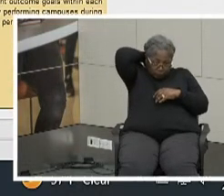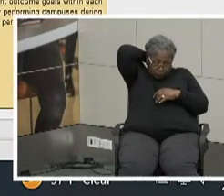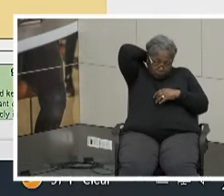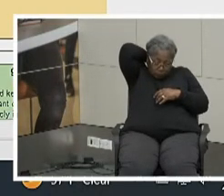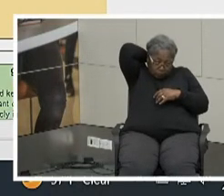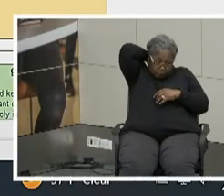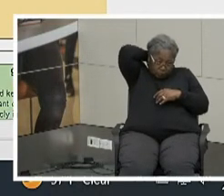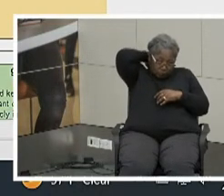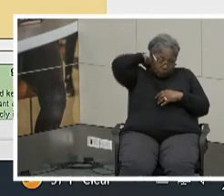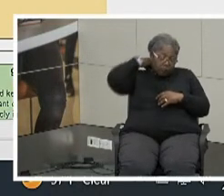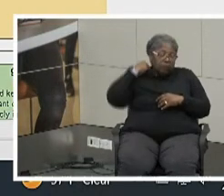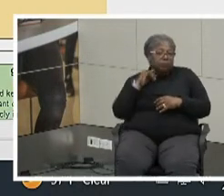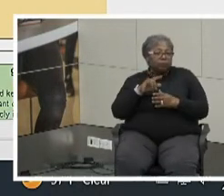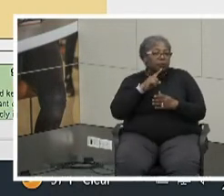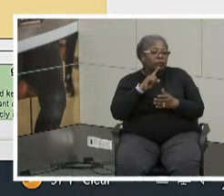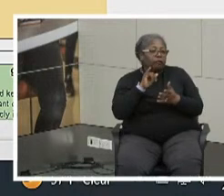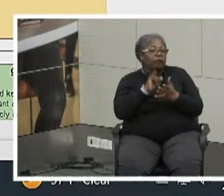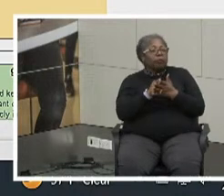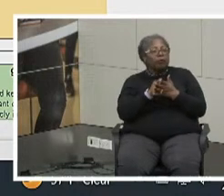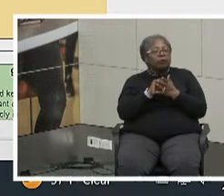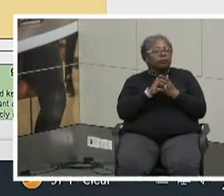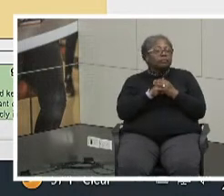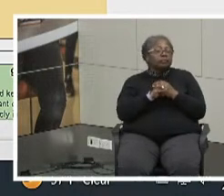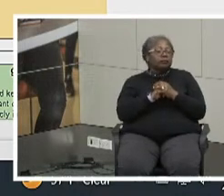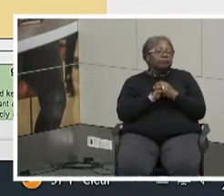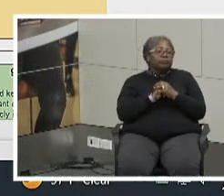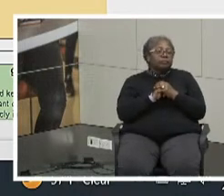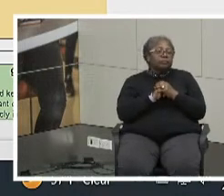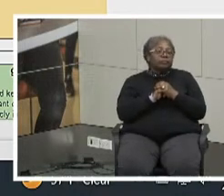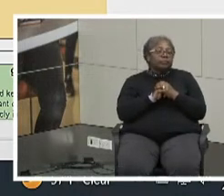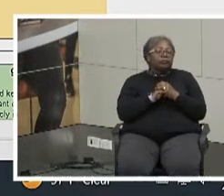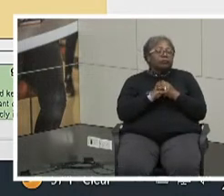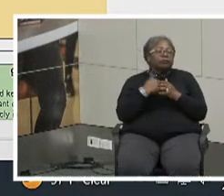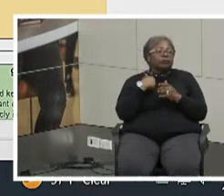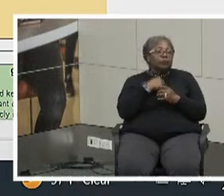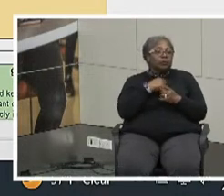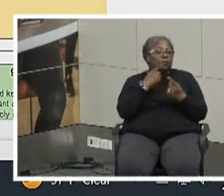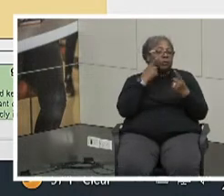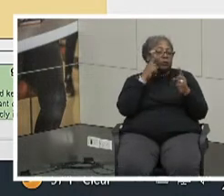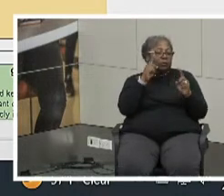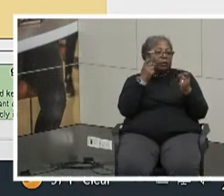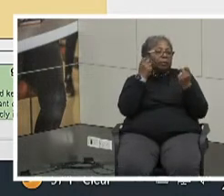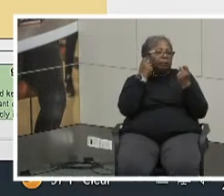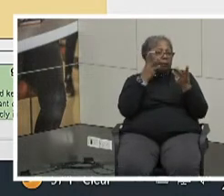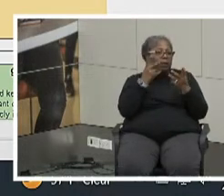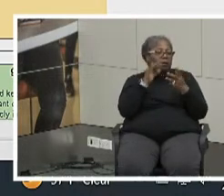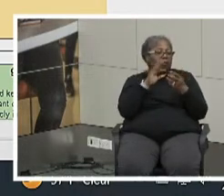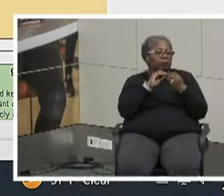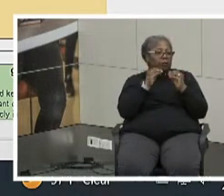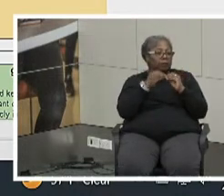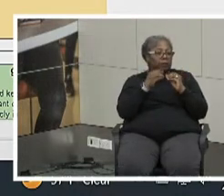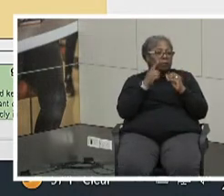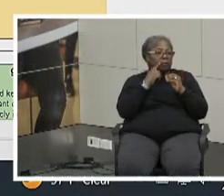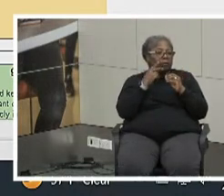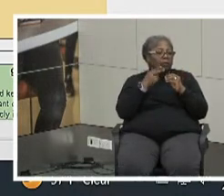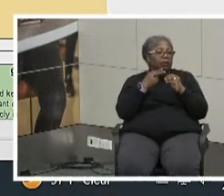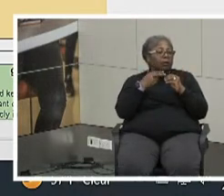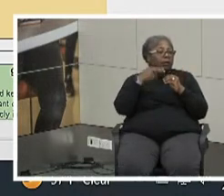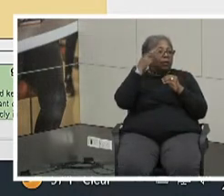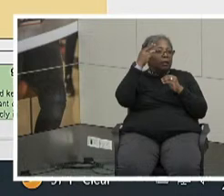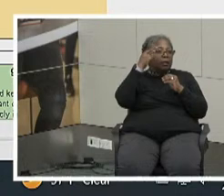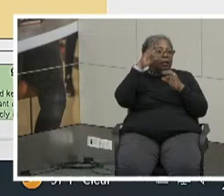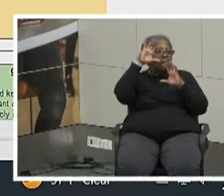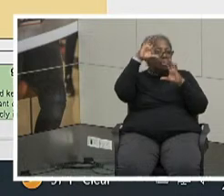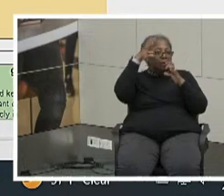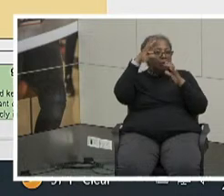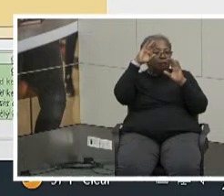those even in so we've achieved many of the metrics in the the higher categories in the meets